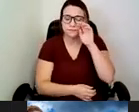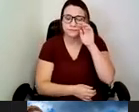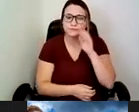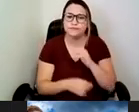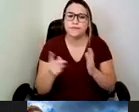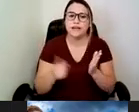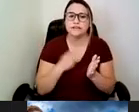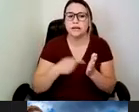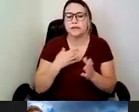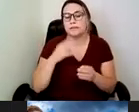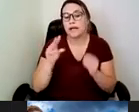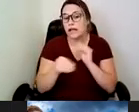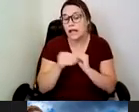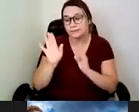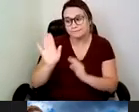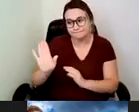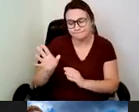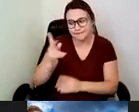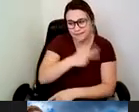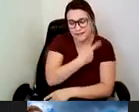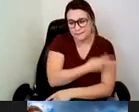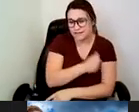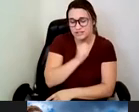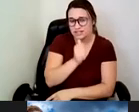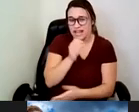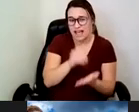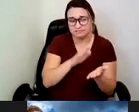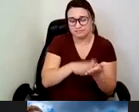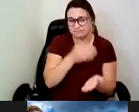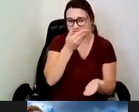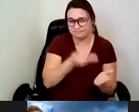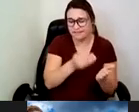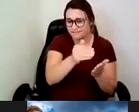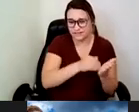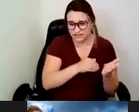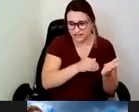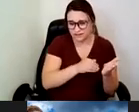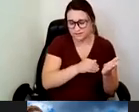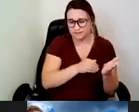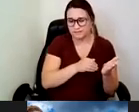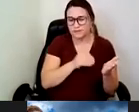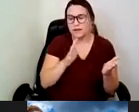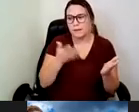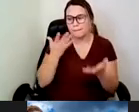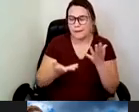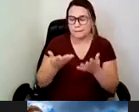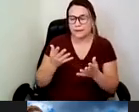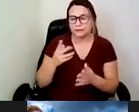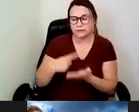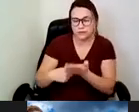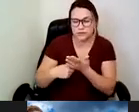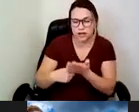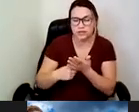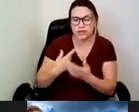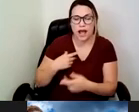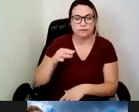this and the decision maker is stuck. Okay, so they may have still talked about it. And I've been at family meetings where they say, I can